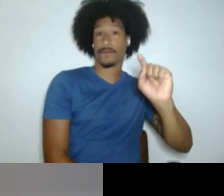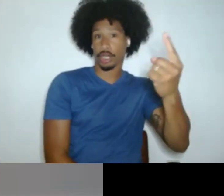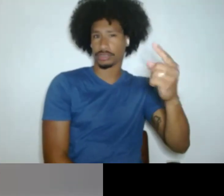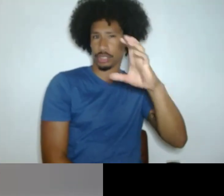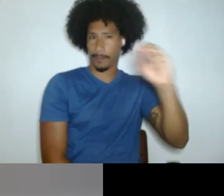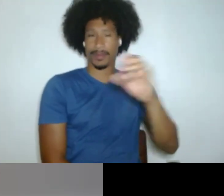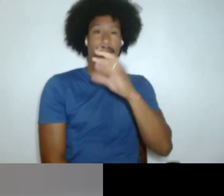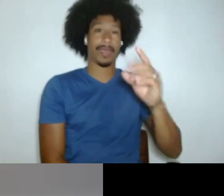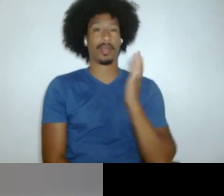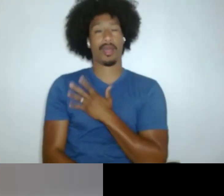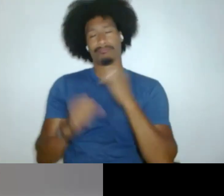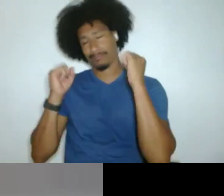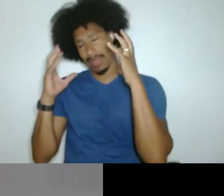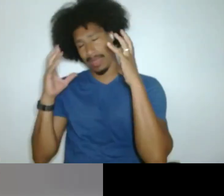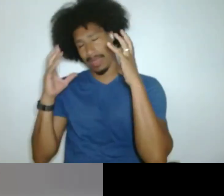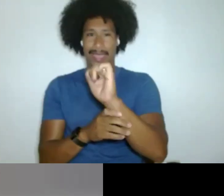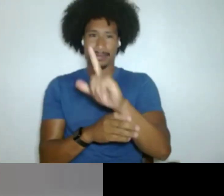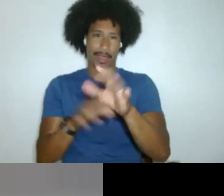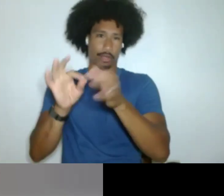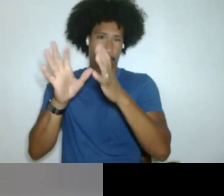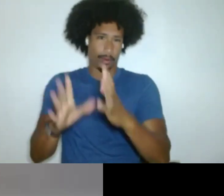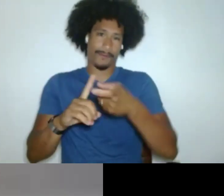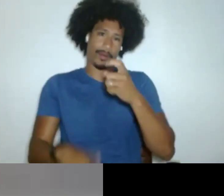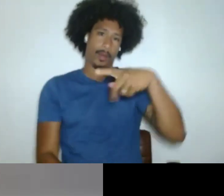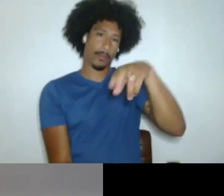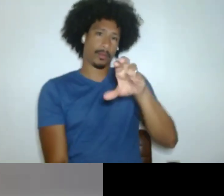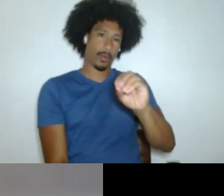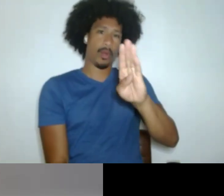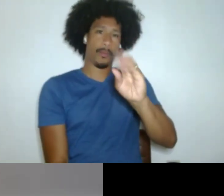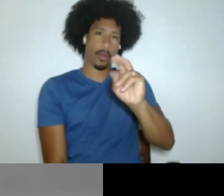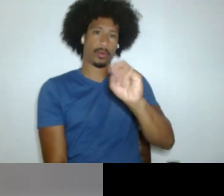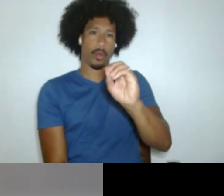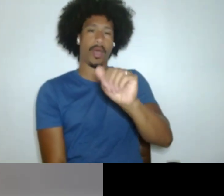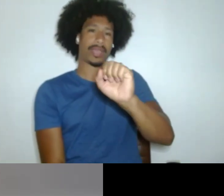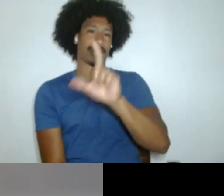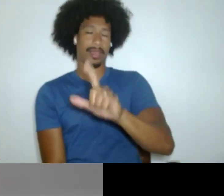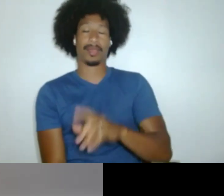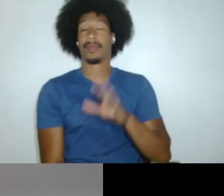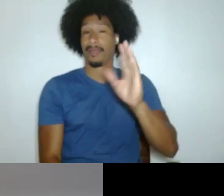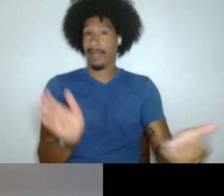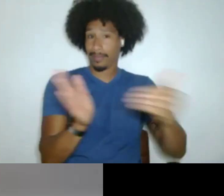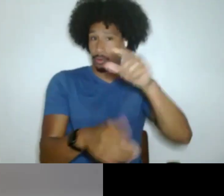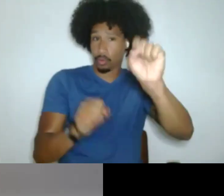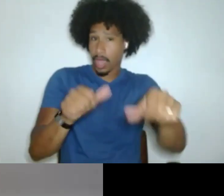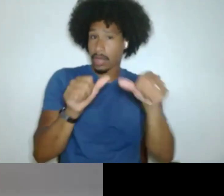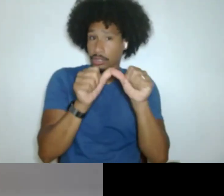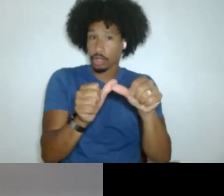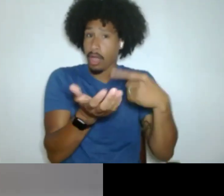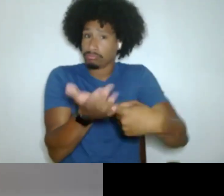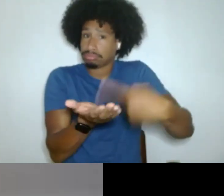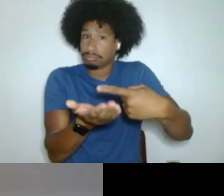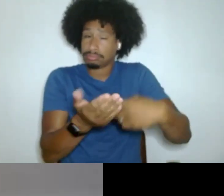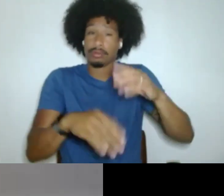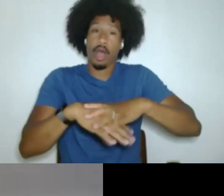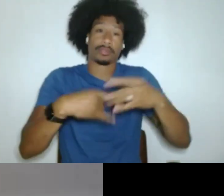amazing ASL interpreters from Pro Bono ASL. As a reminder, you can keep the conversation going on Discord. It's been great having